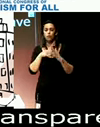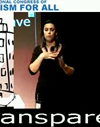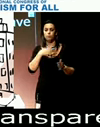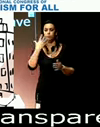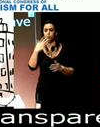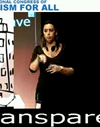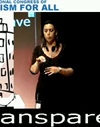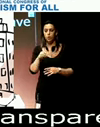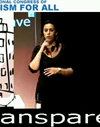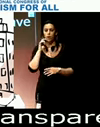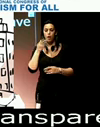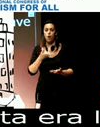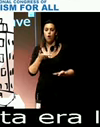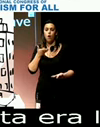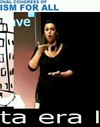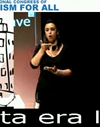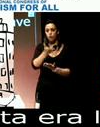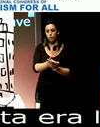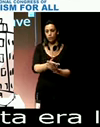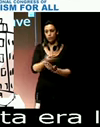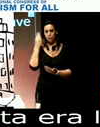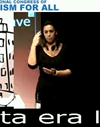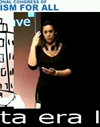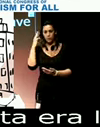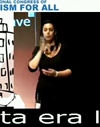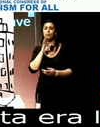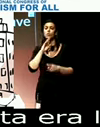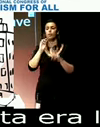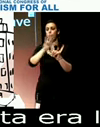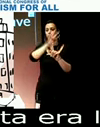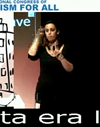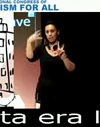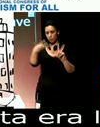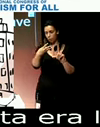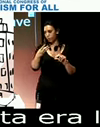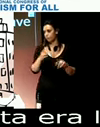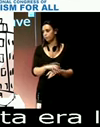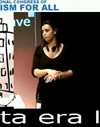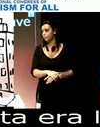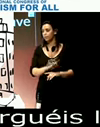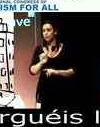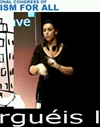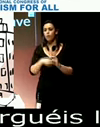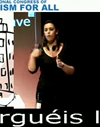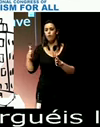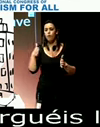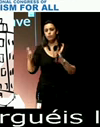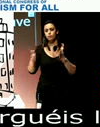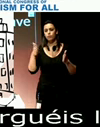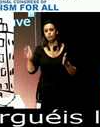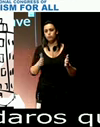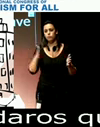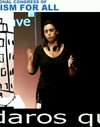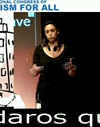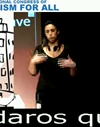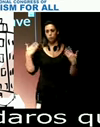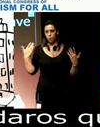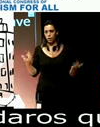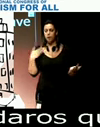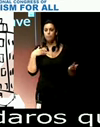is also available, the whole offer of accessible tourism developed from their